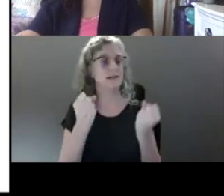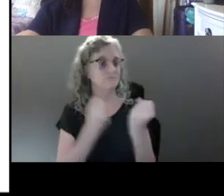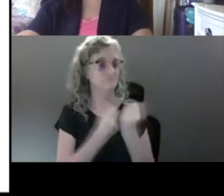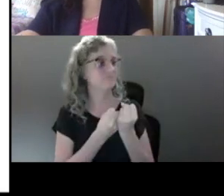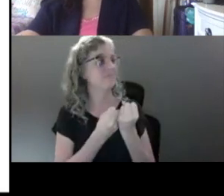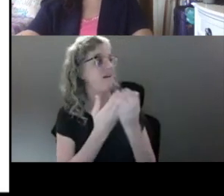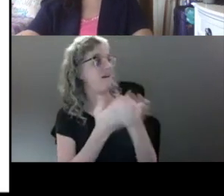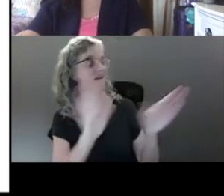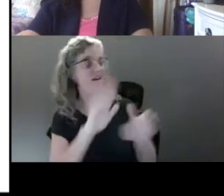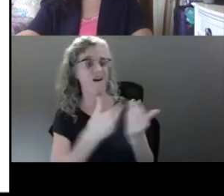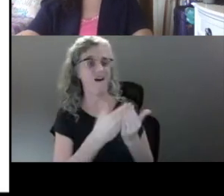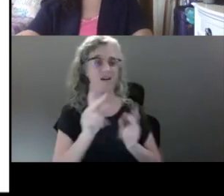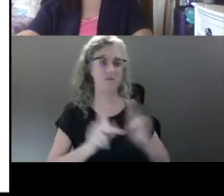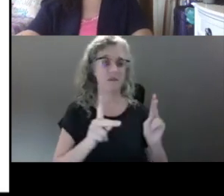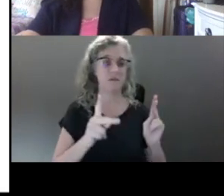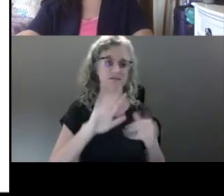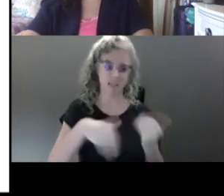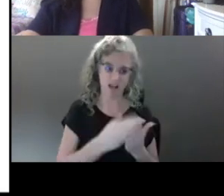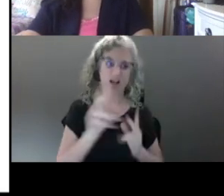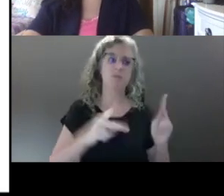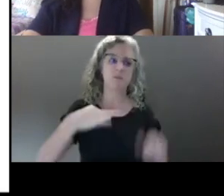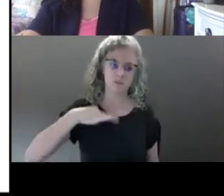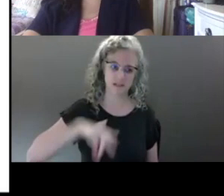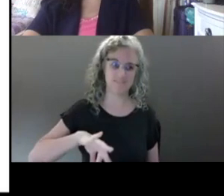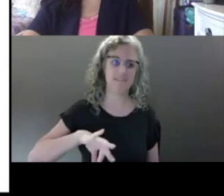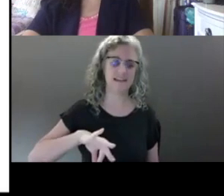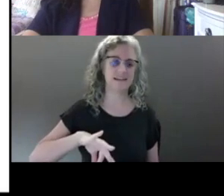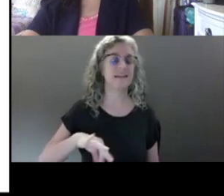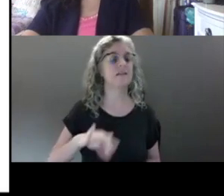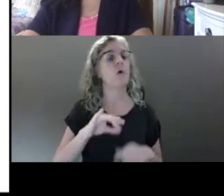Because parents with strollers or